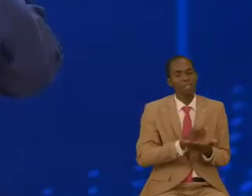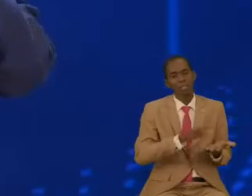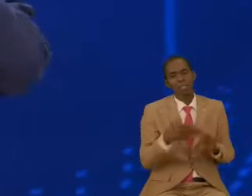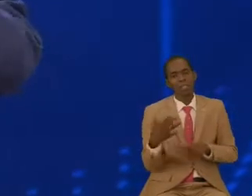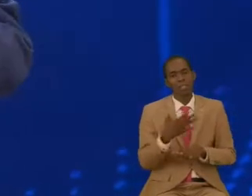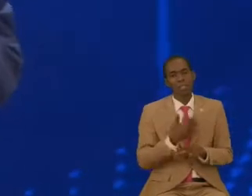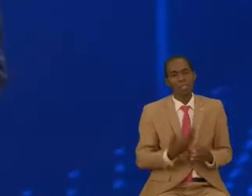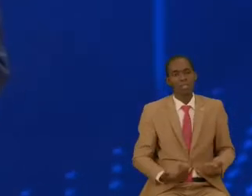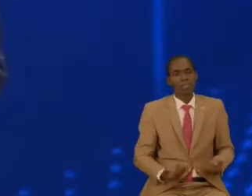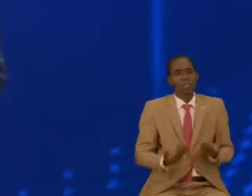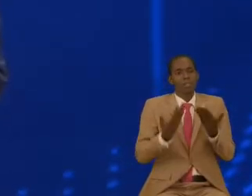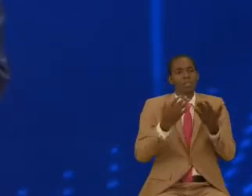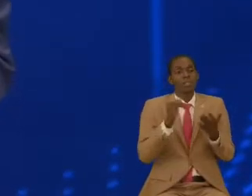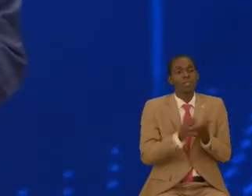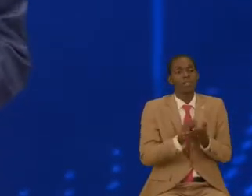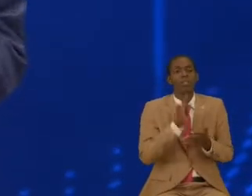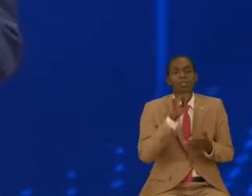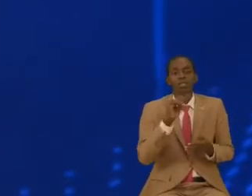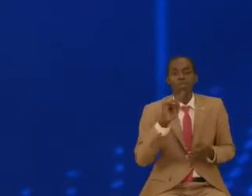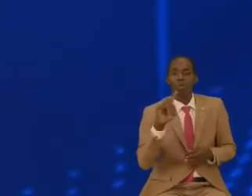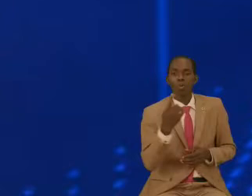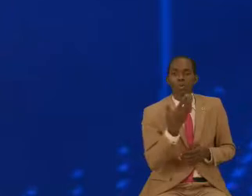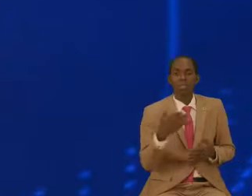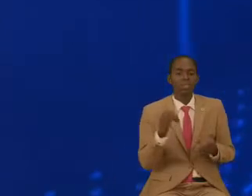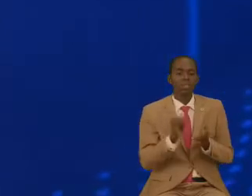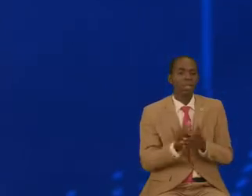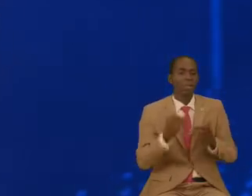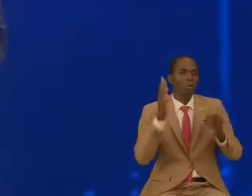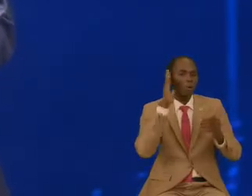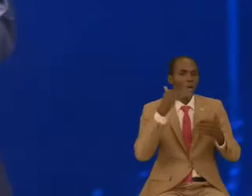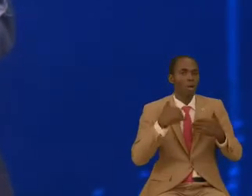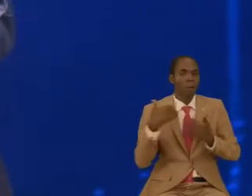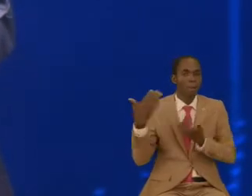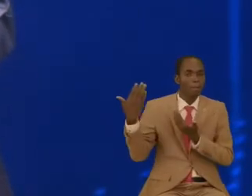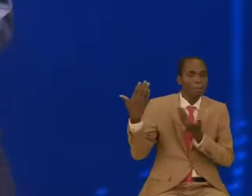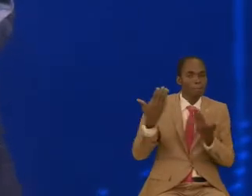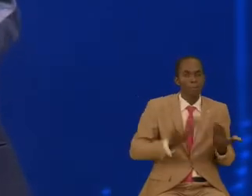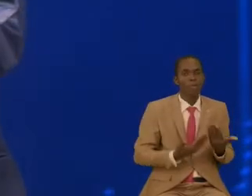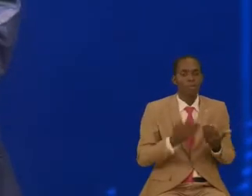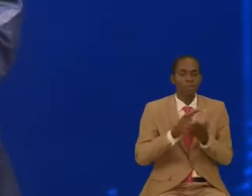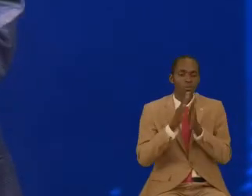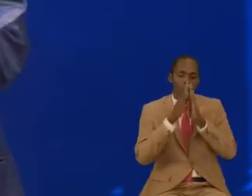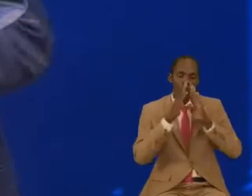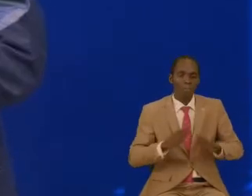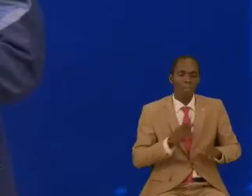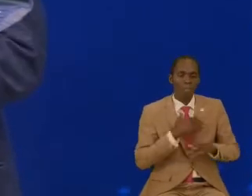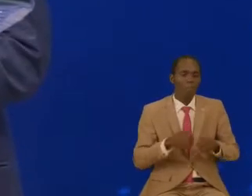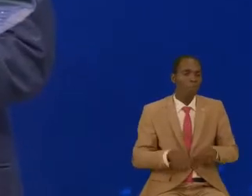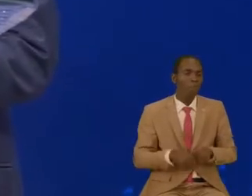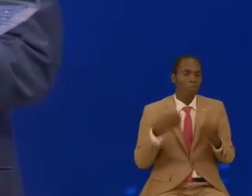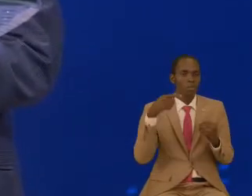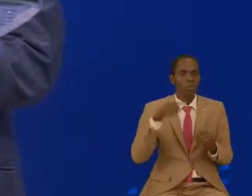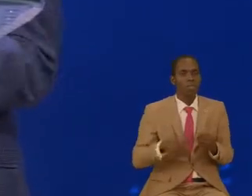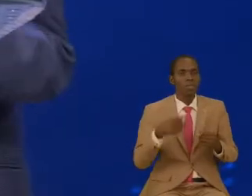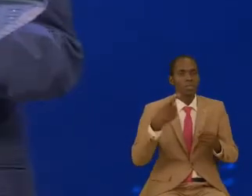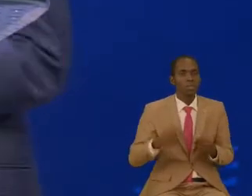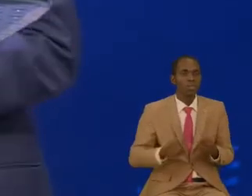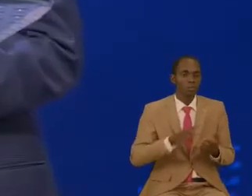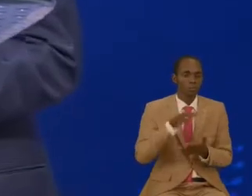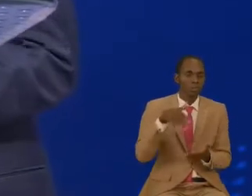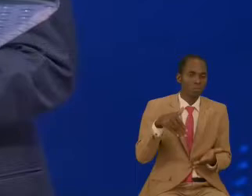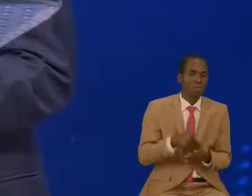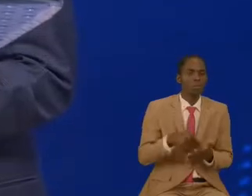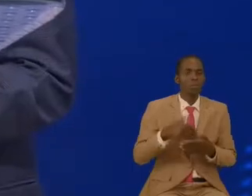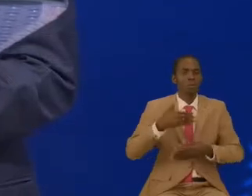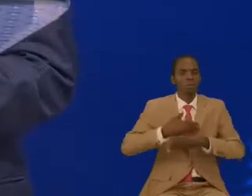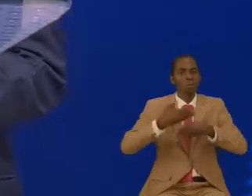only thing that could have brought peace and broken down, could have broken down the middle wall of partition between us. Look